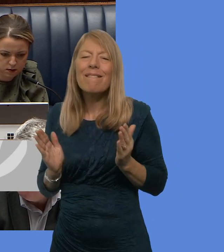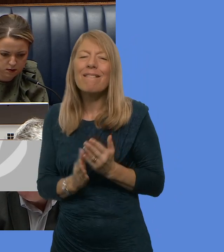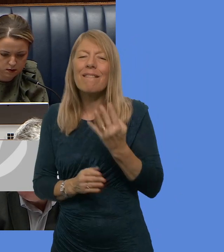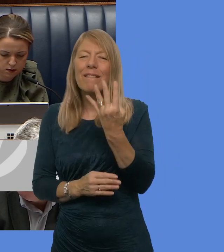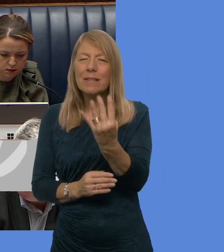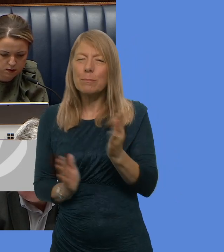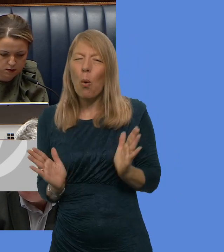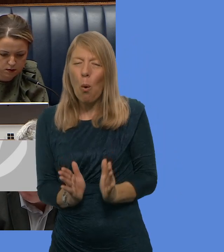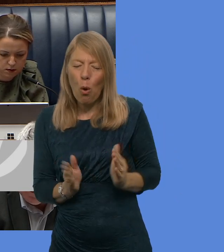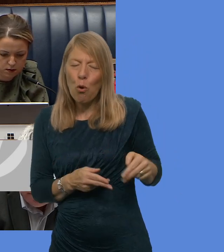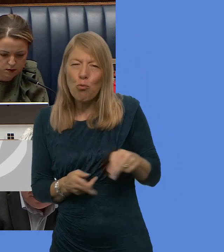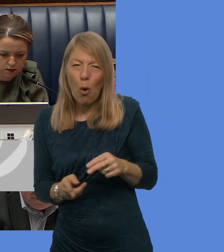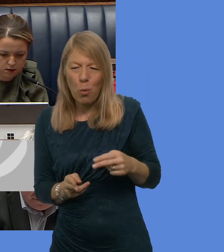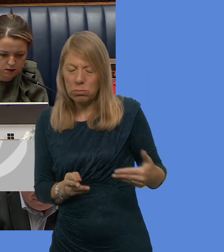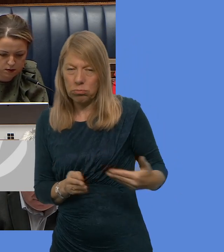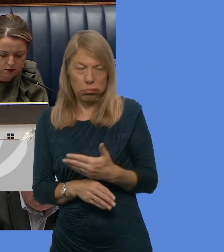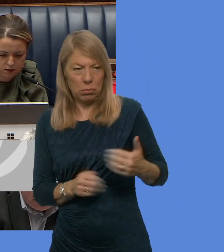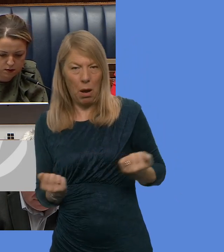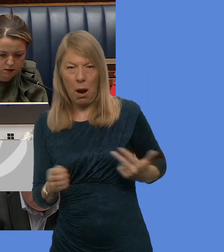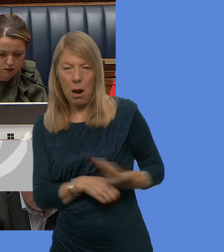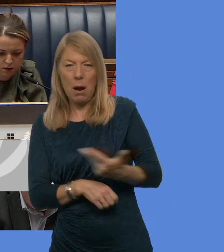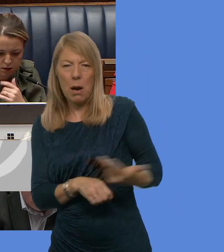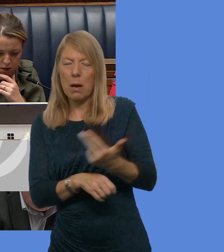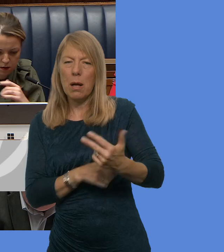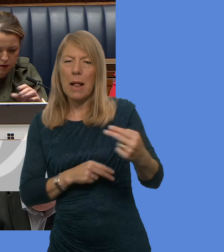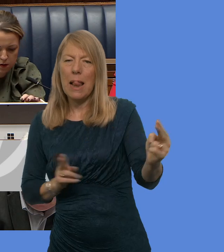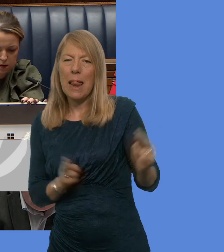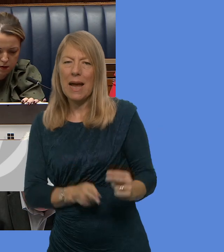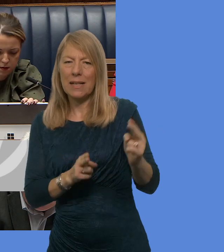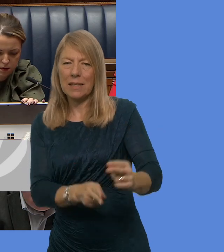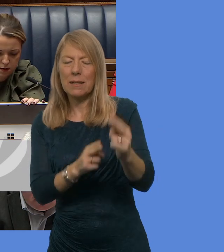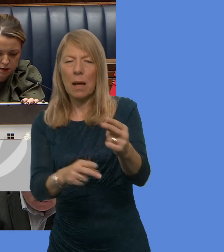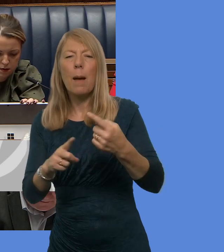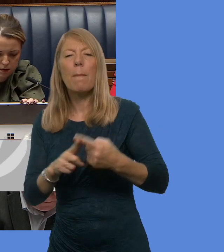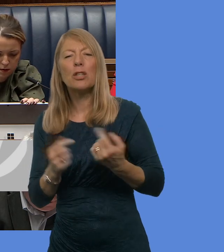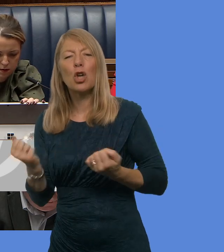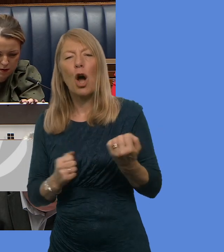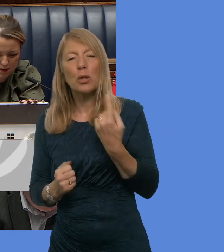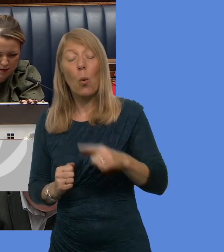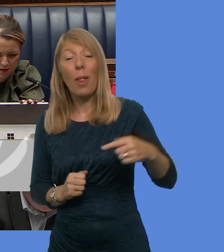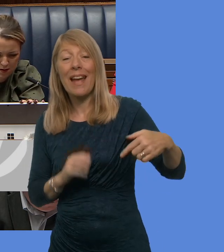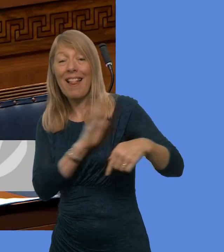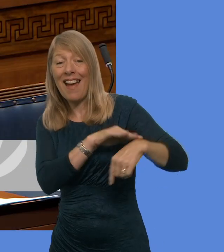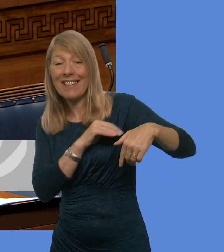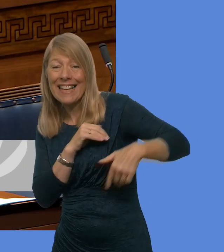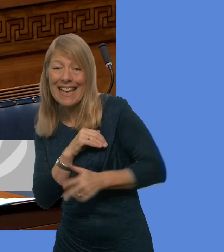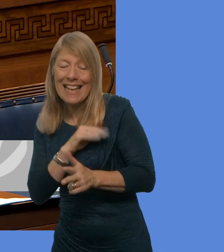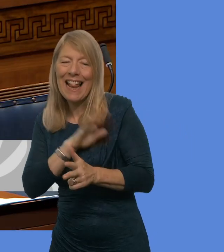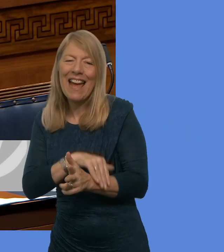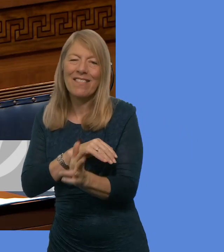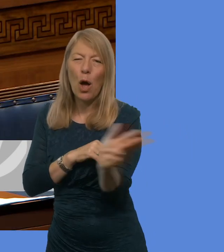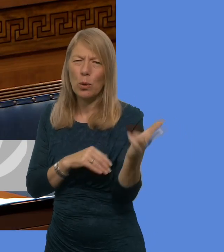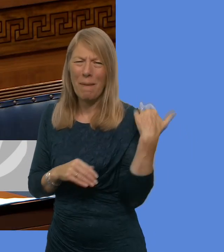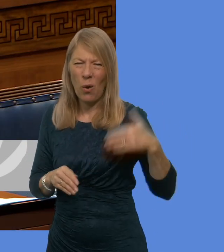altering all remaining roads and accesses to operate on a left-in, left-out basis only. Preparation for the